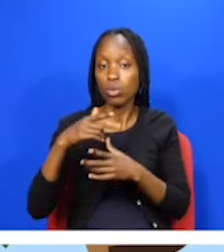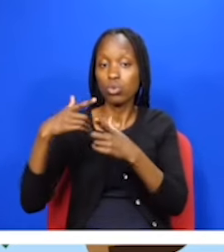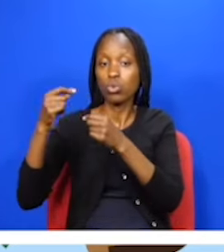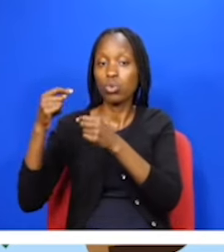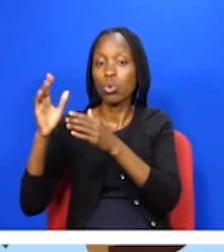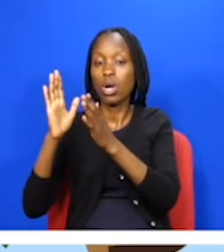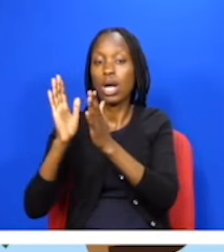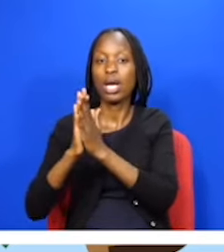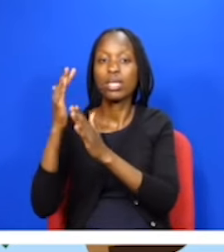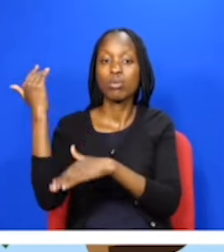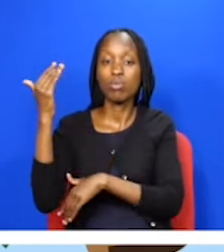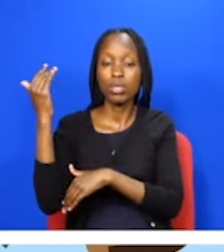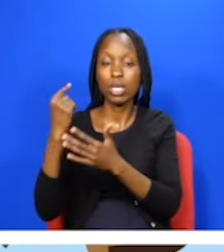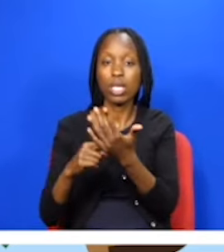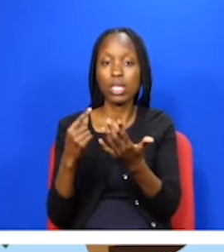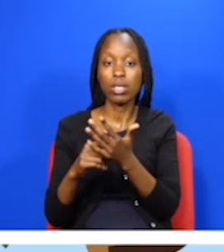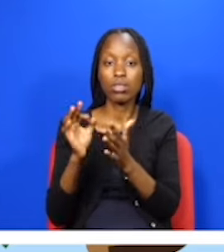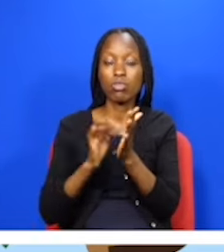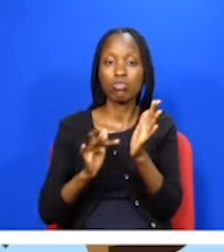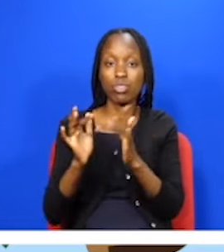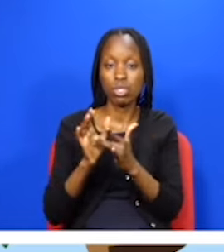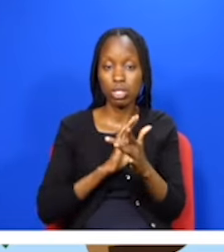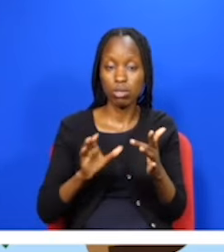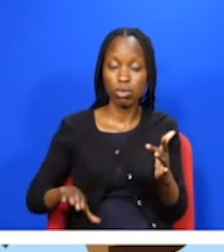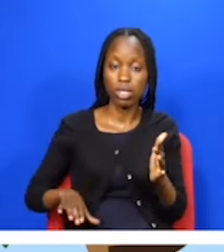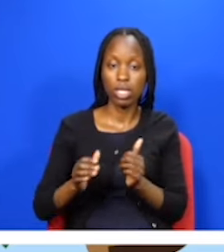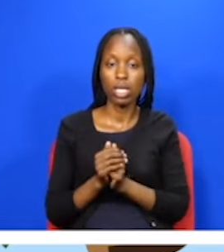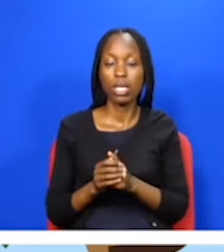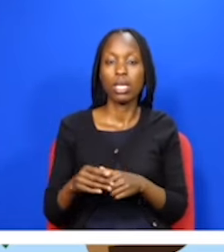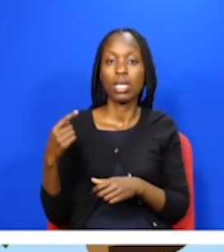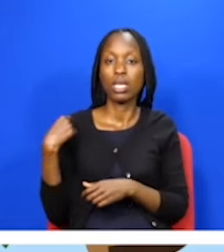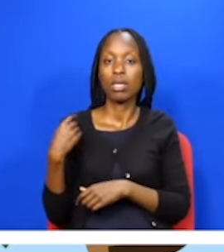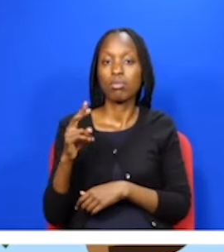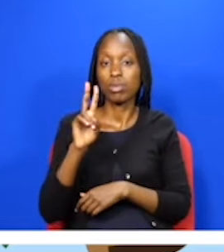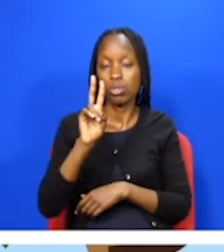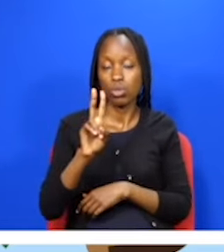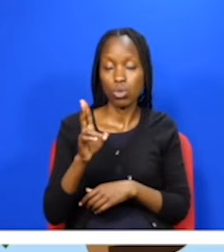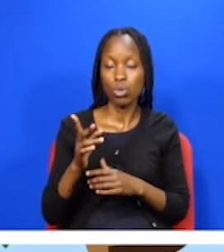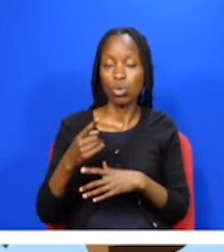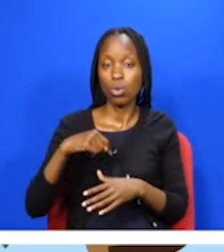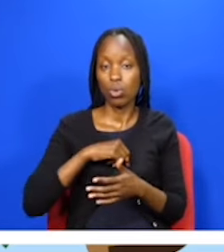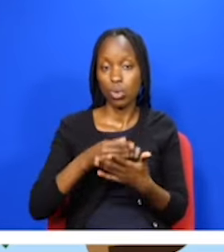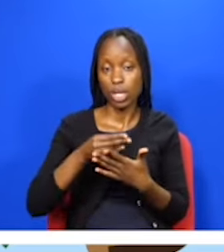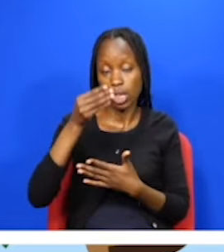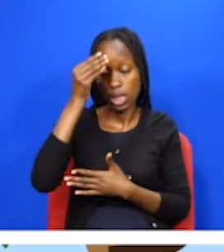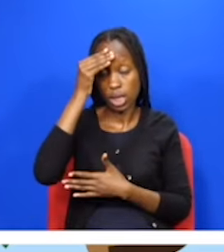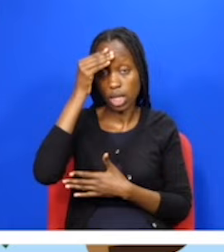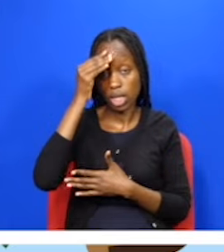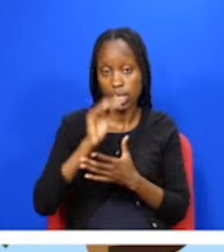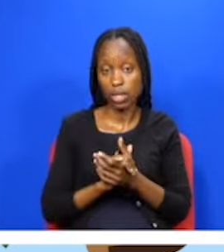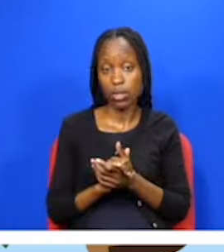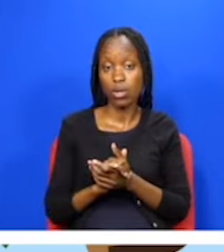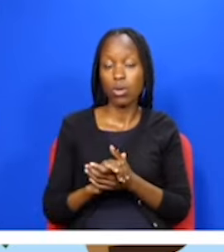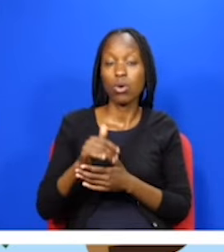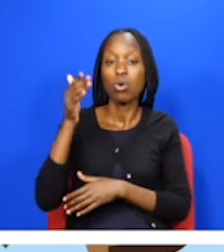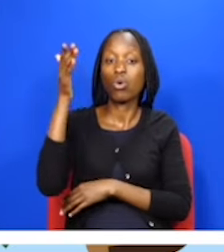preach the gospel of Jesus. Number two, we have learned from this story that